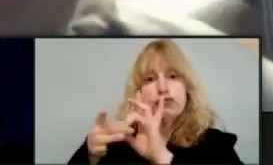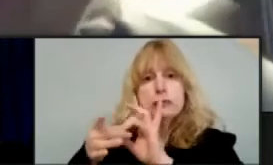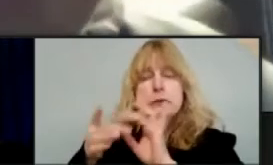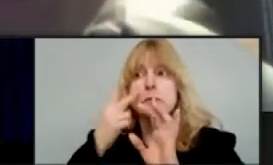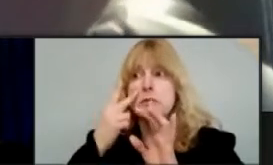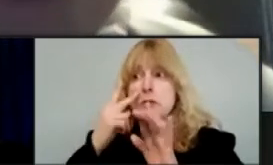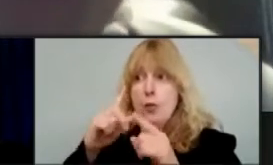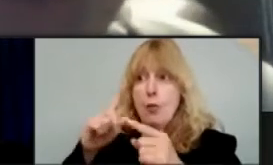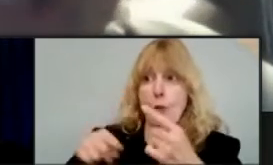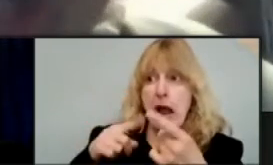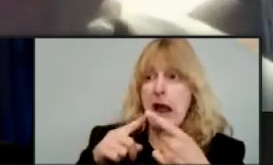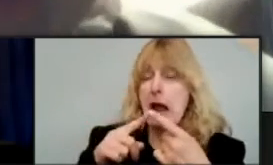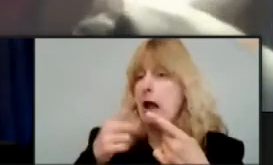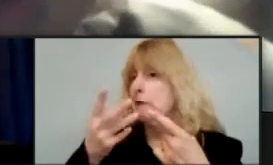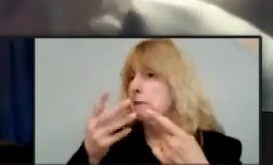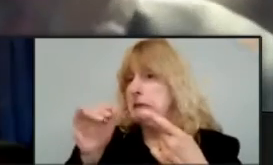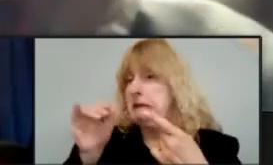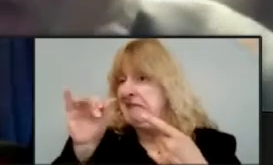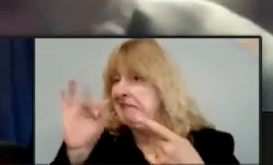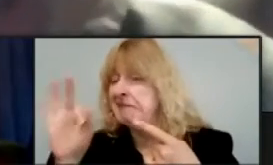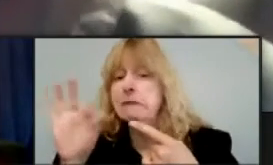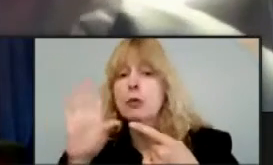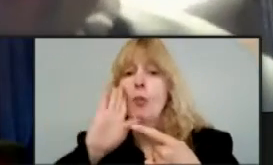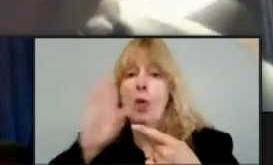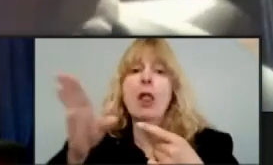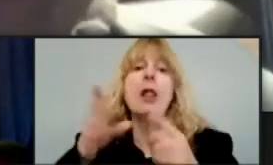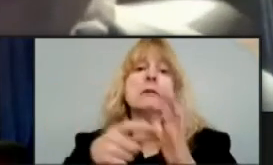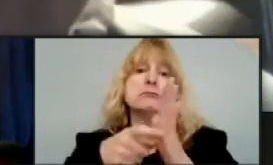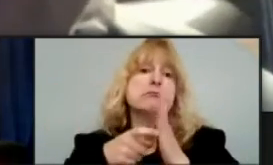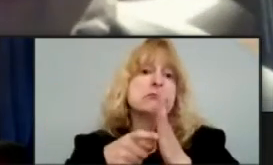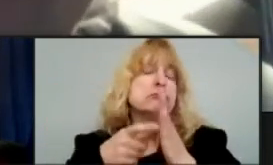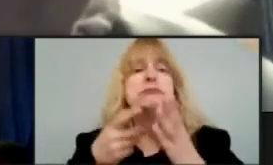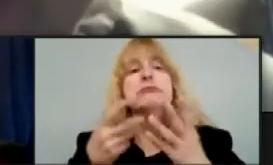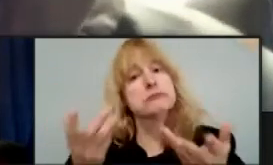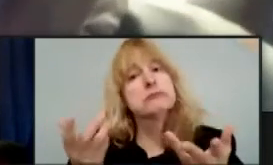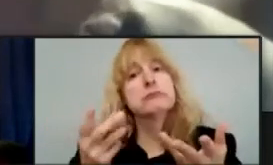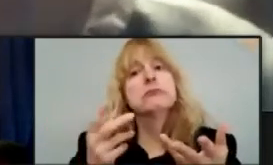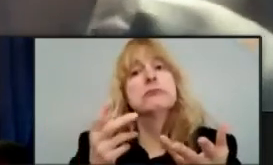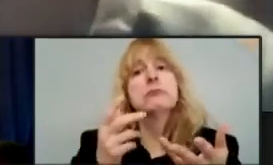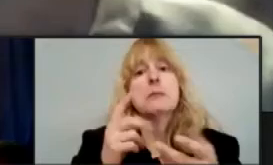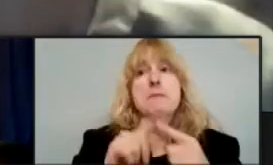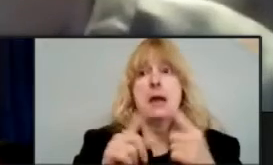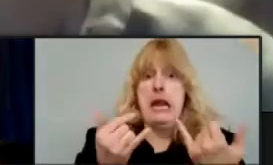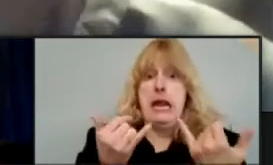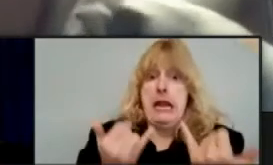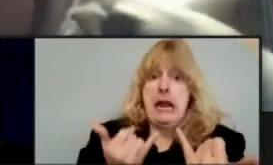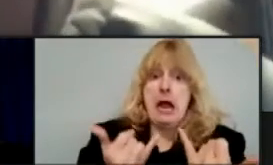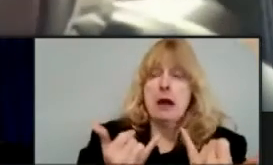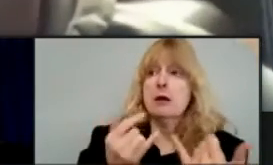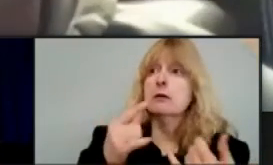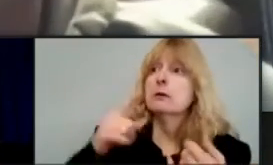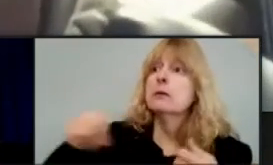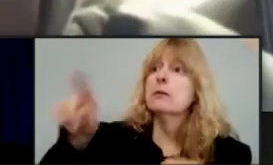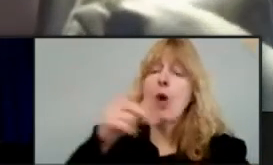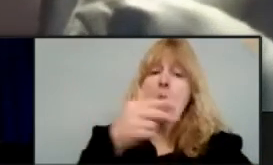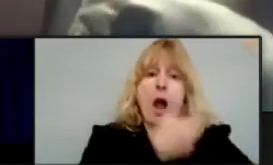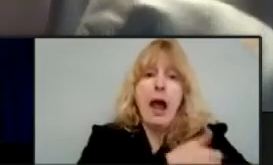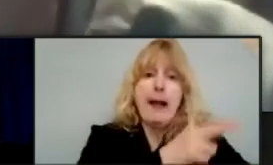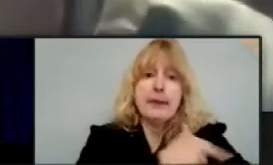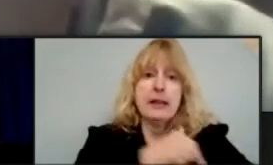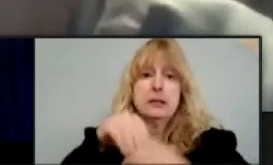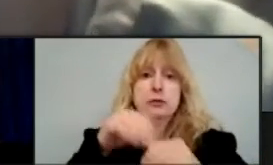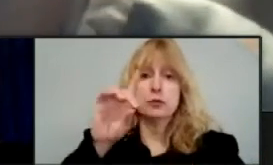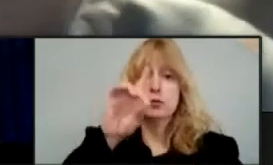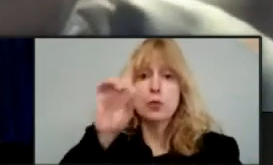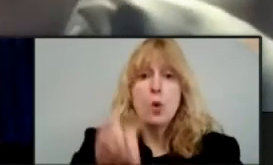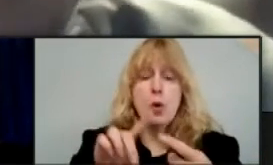But one thing that I'll say right now is if the hospitals in Detroit and in Metro Detroit